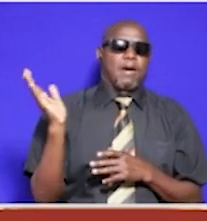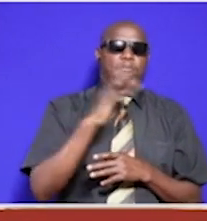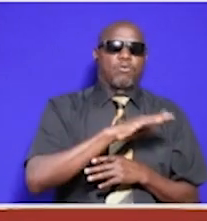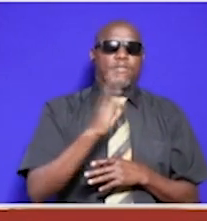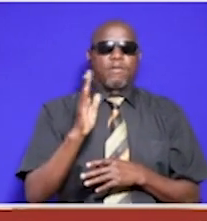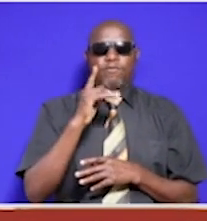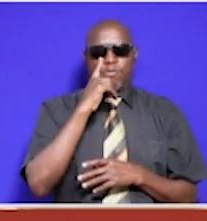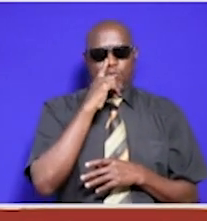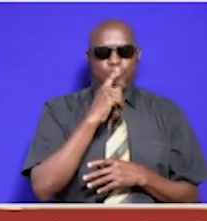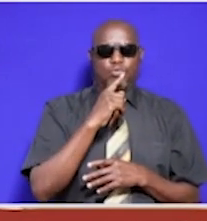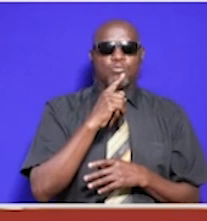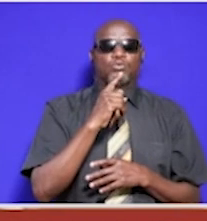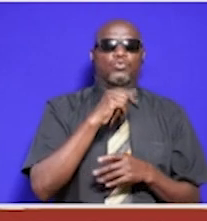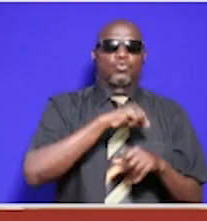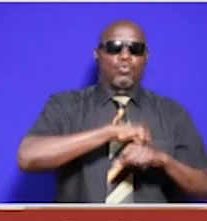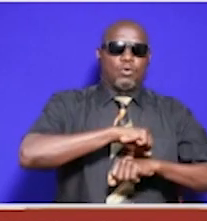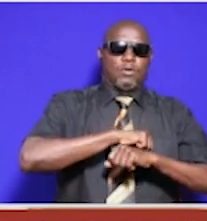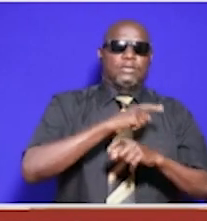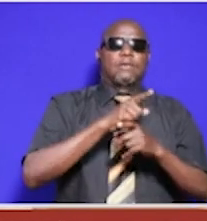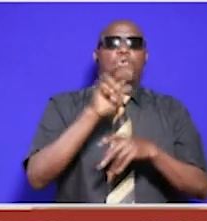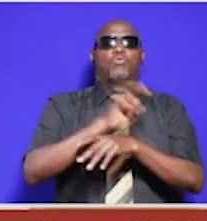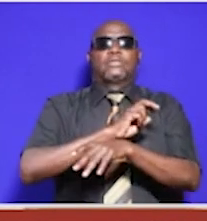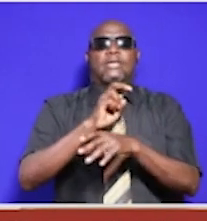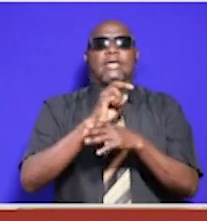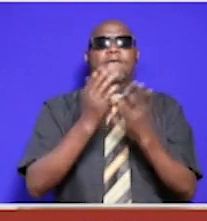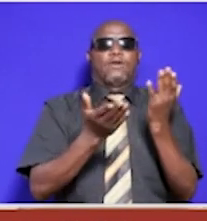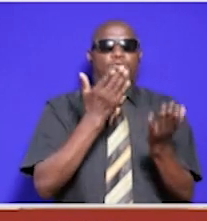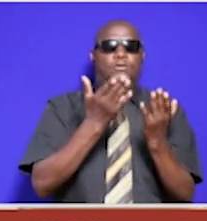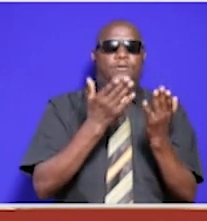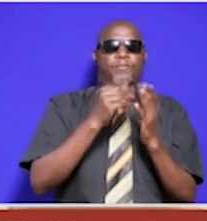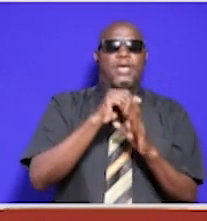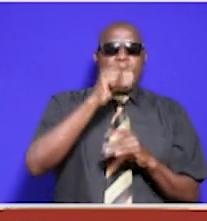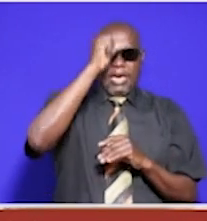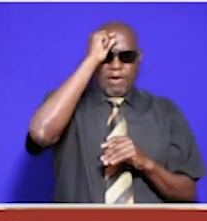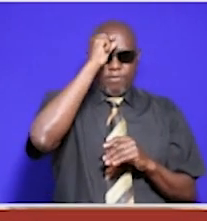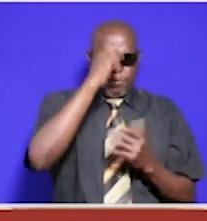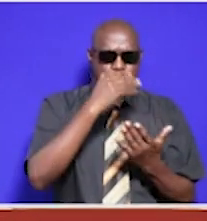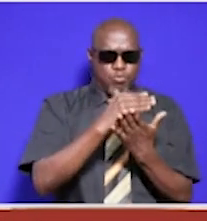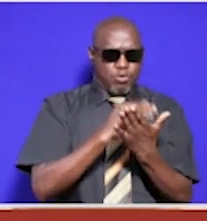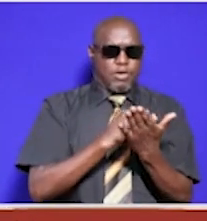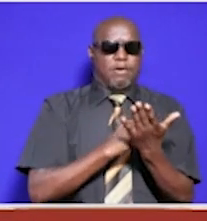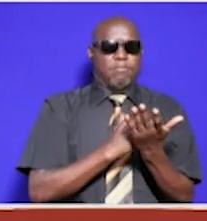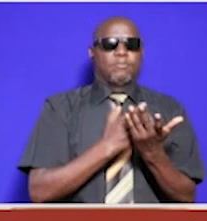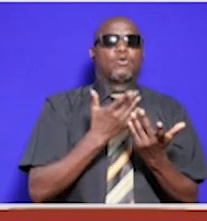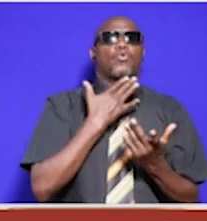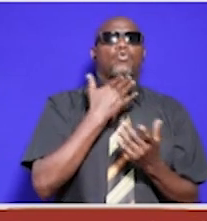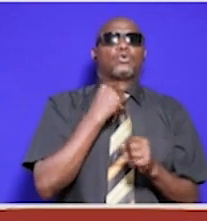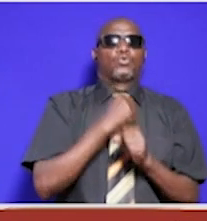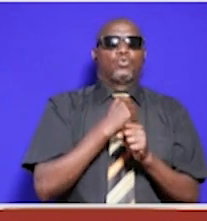covers monitoring and evaluation, because the government's program is that they want to do what we